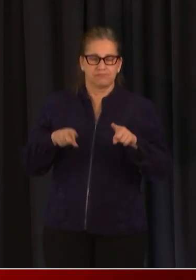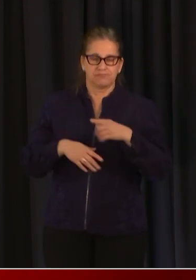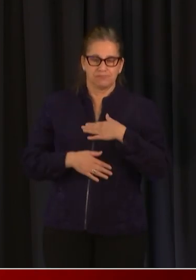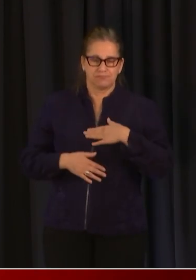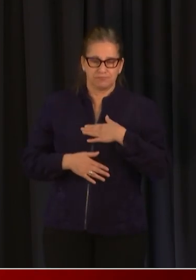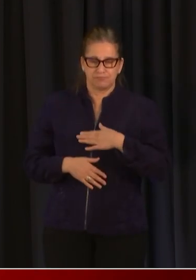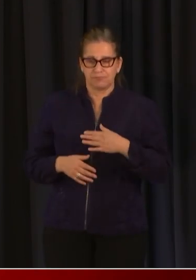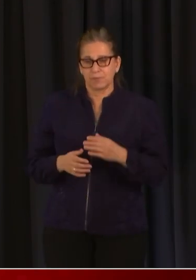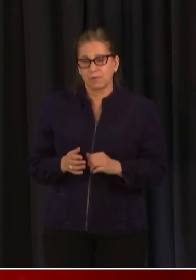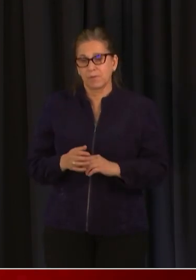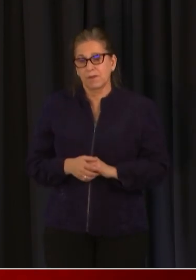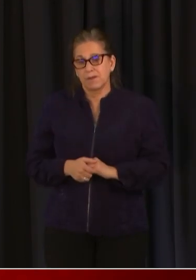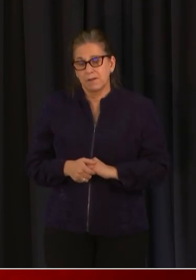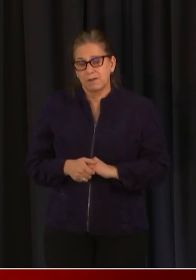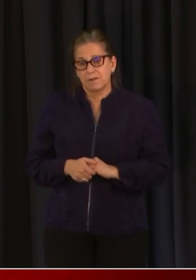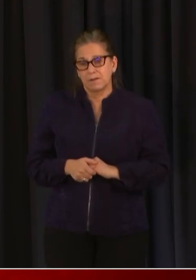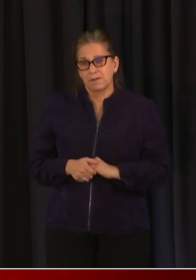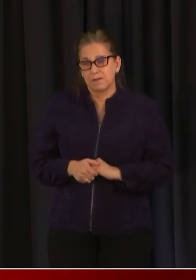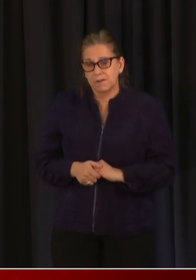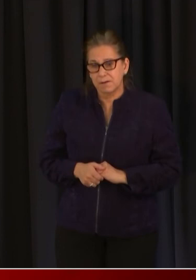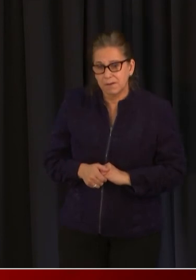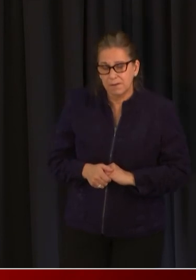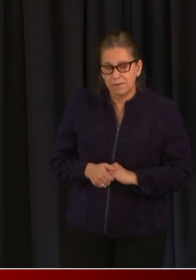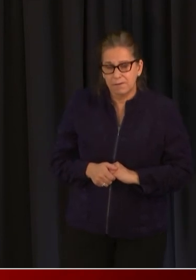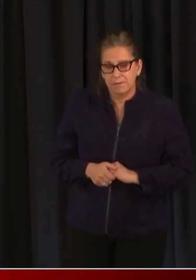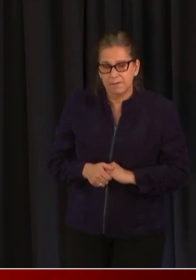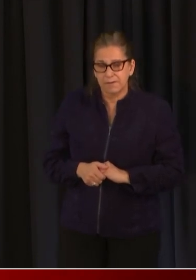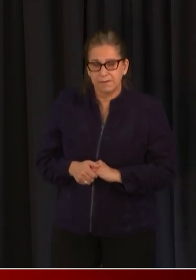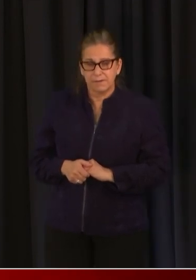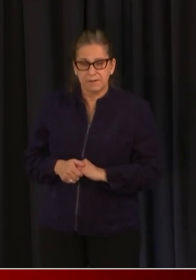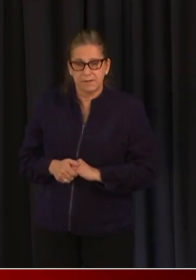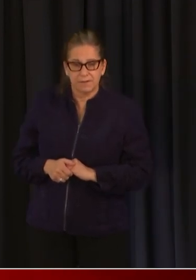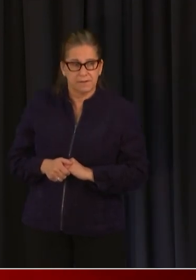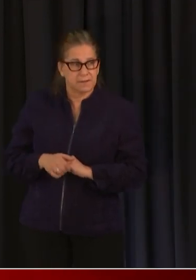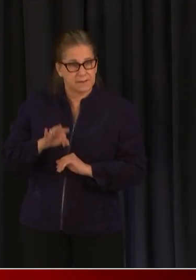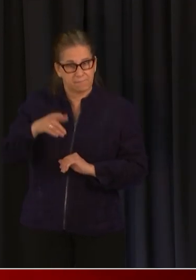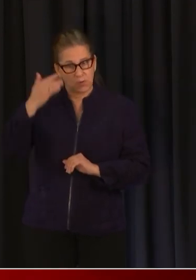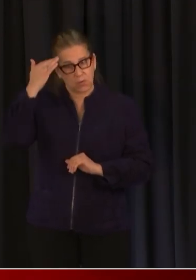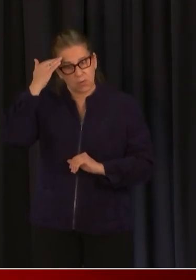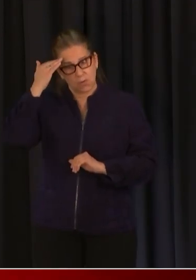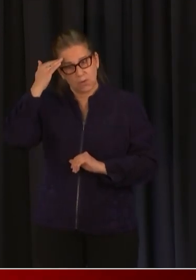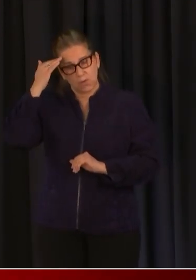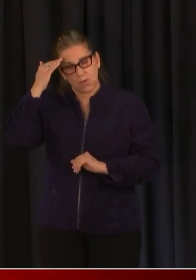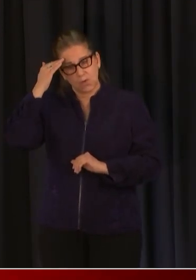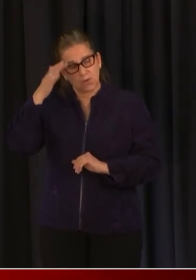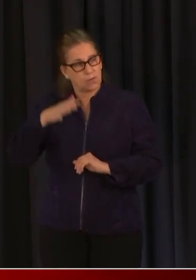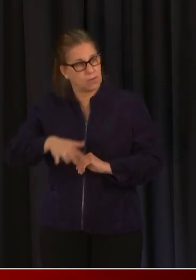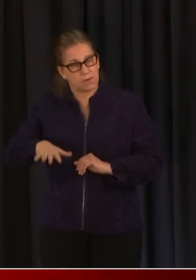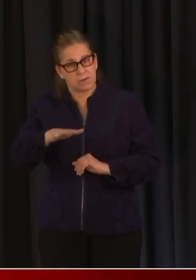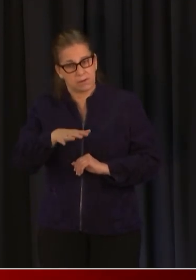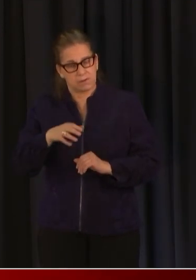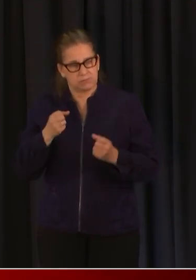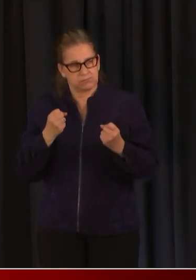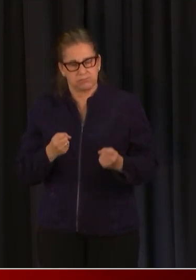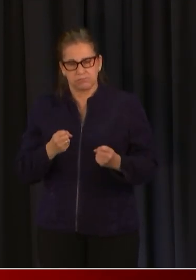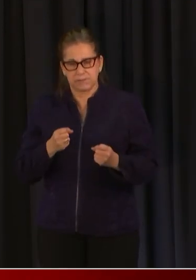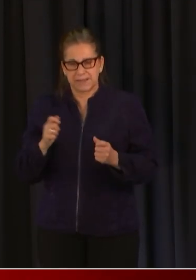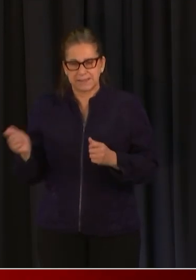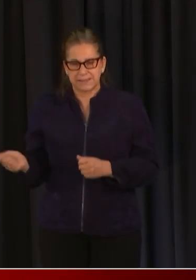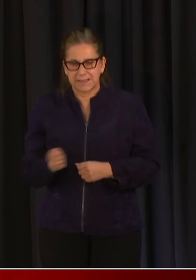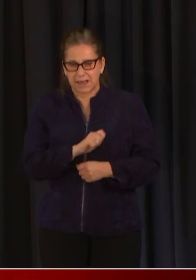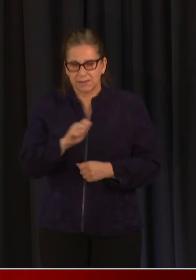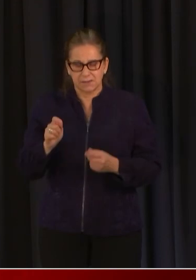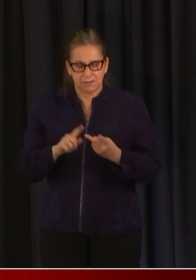You will know, if you're familiar with Haynes Point, that there are tennis courts, there's a golf